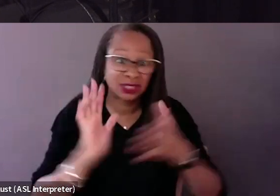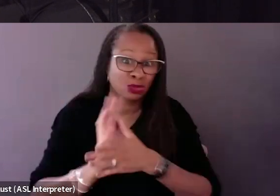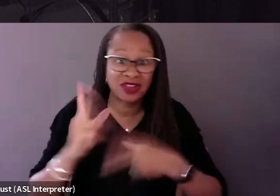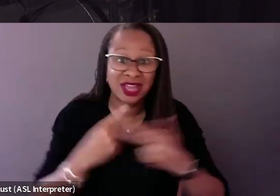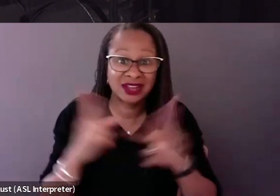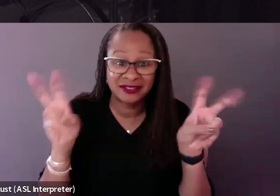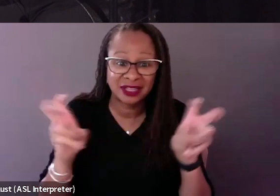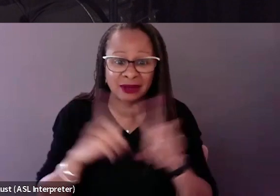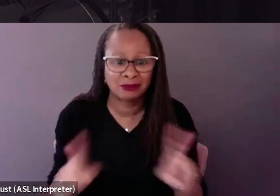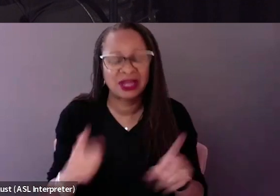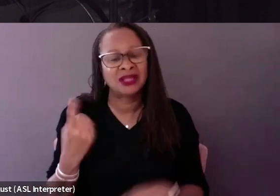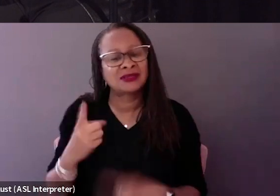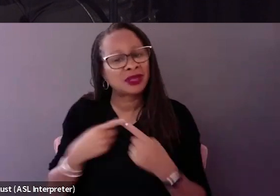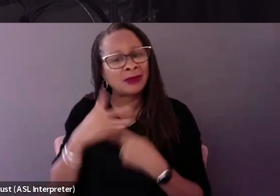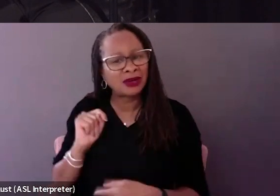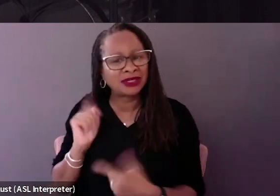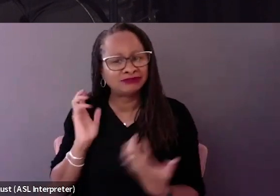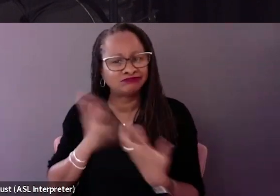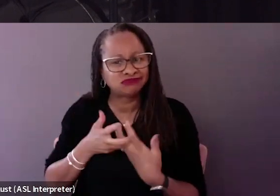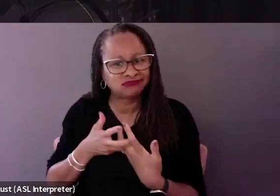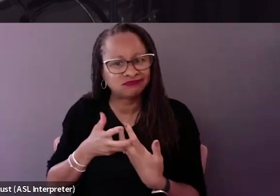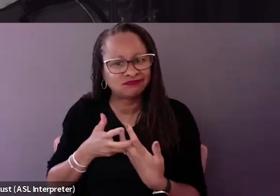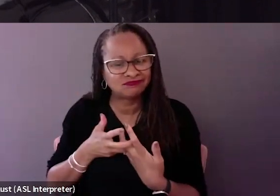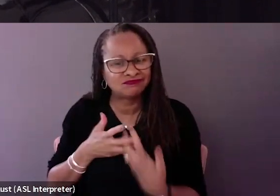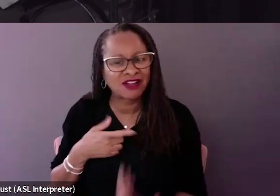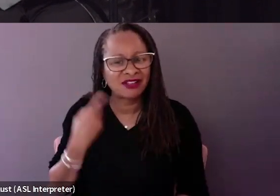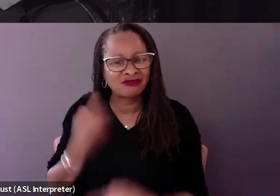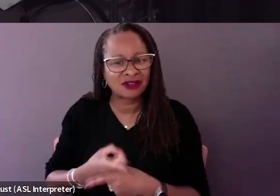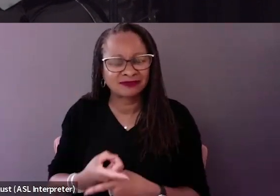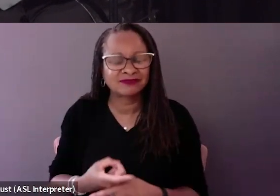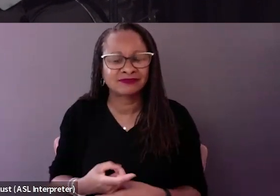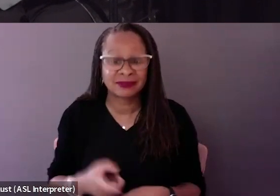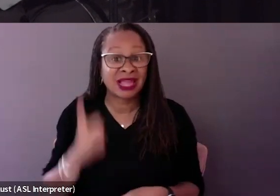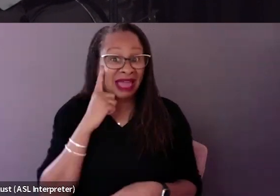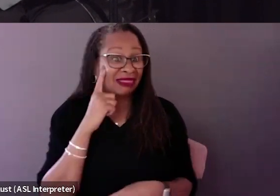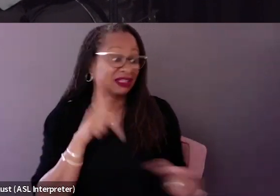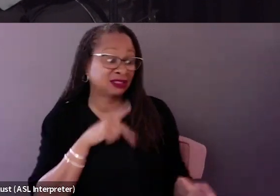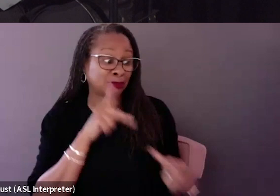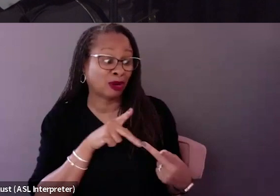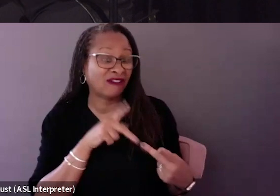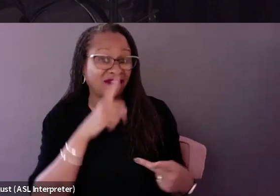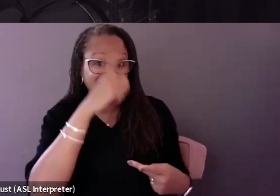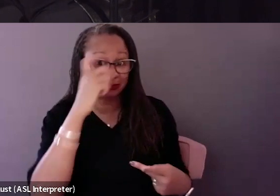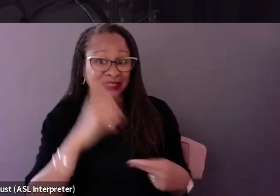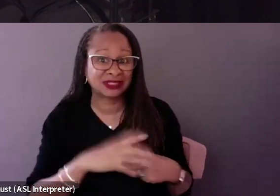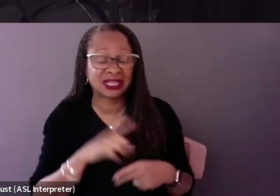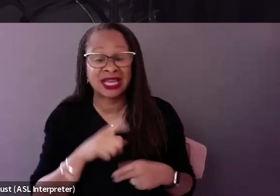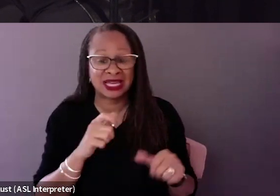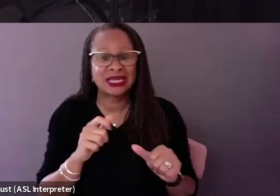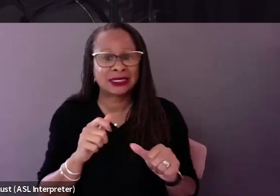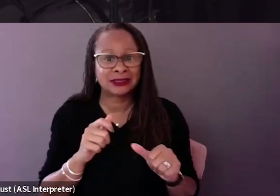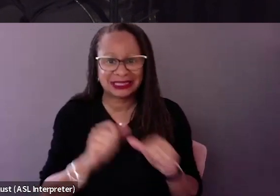just something about it felt right, you know. I think it's perfect because he's still Michael